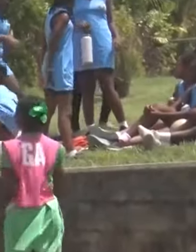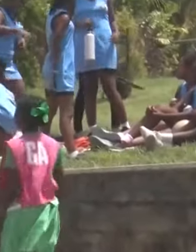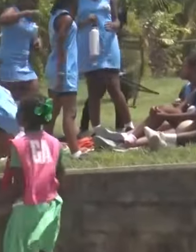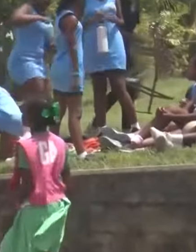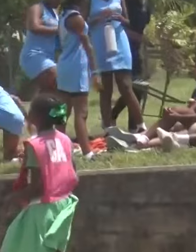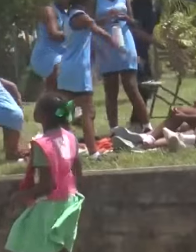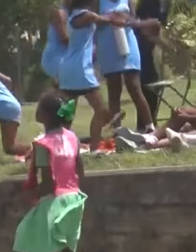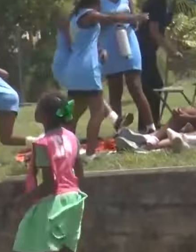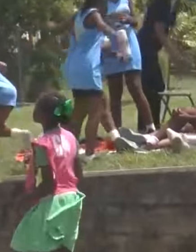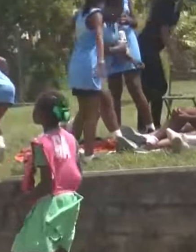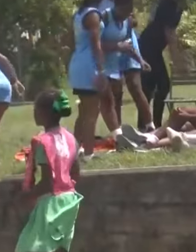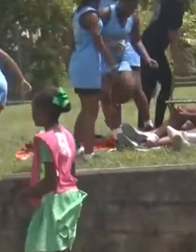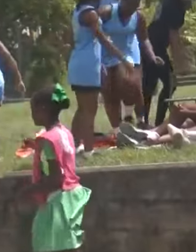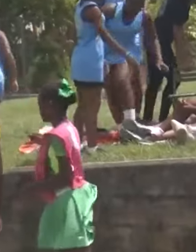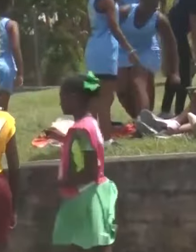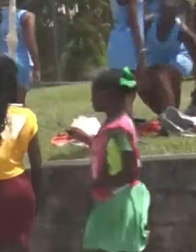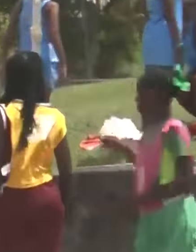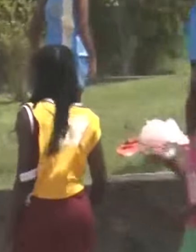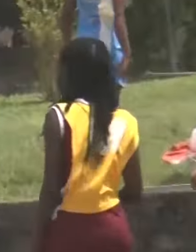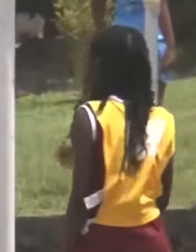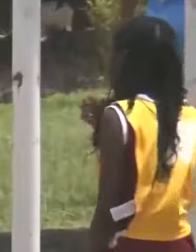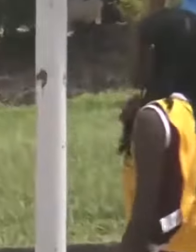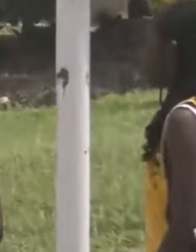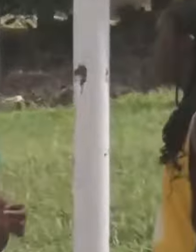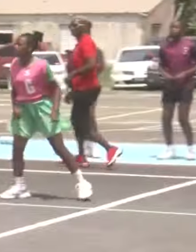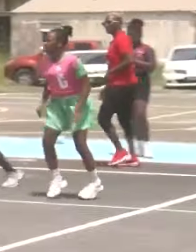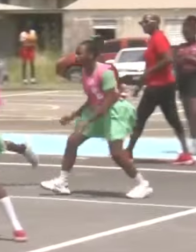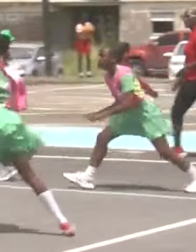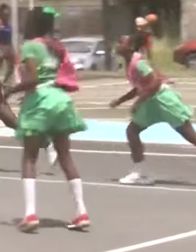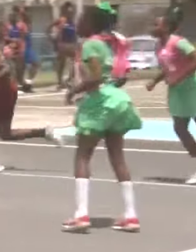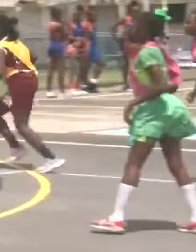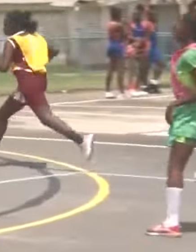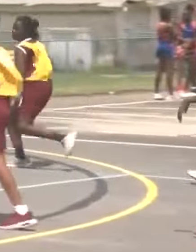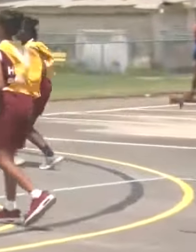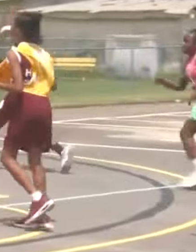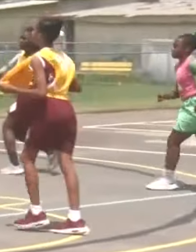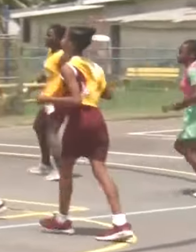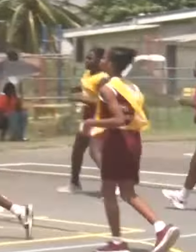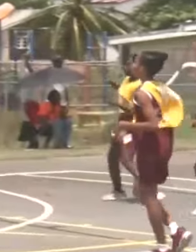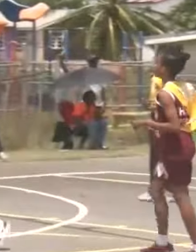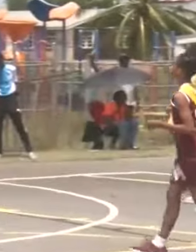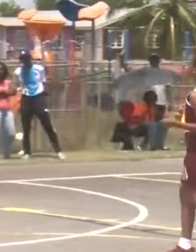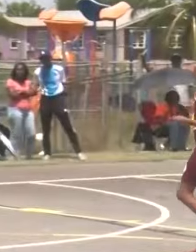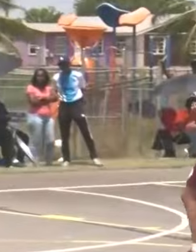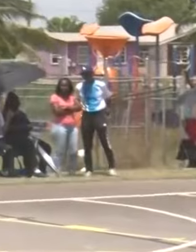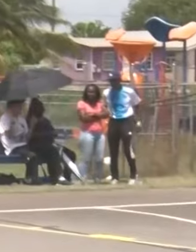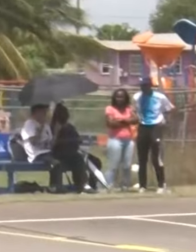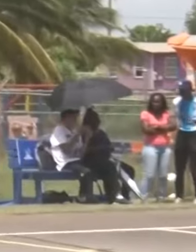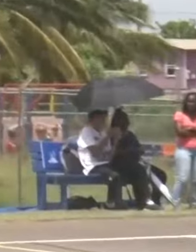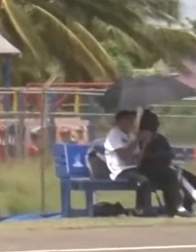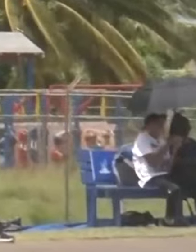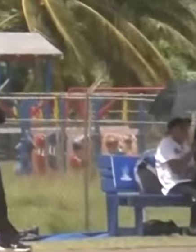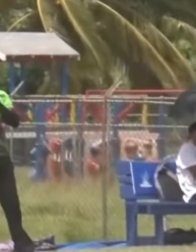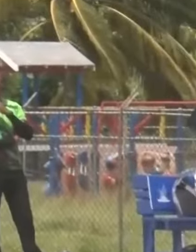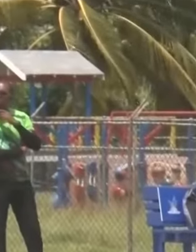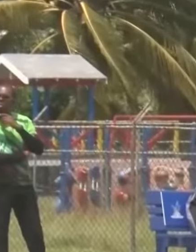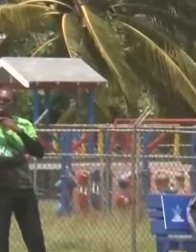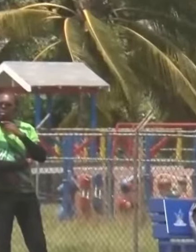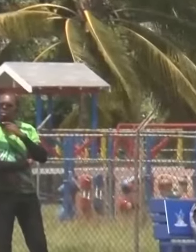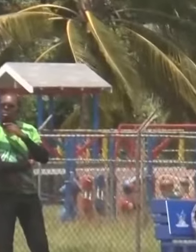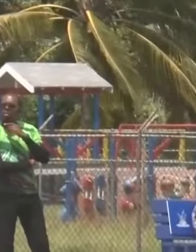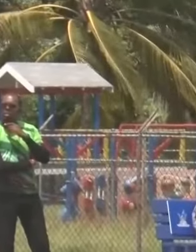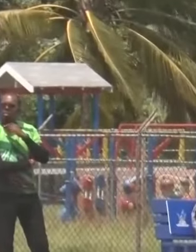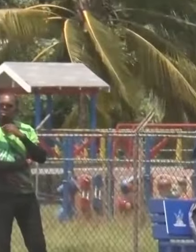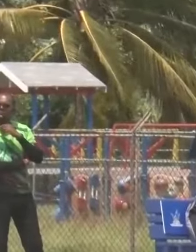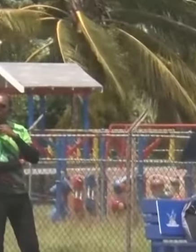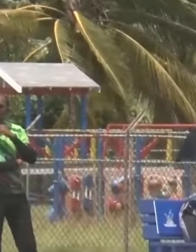Christchurch. Goal shoot, Zanaya Ramsey is on target. Hilda Skeen got going on this attack. Goal shoot, Zanaya Harding gets